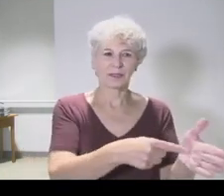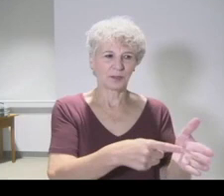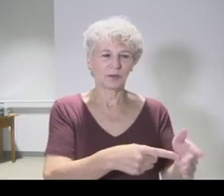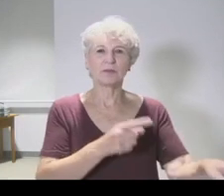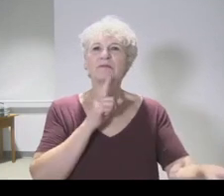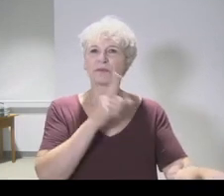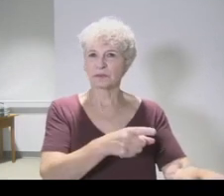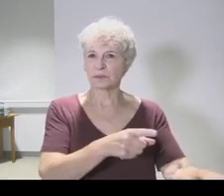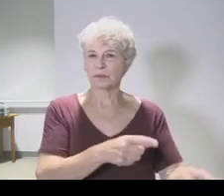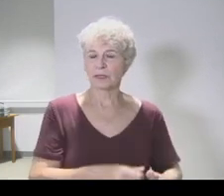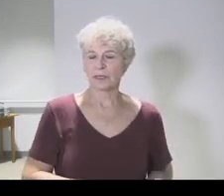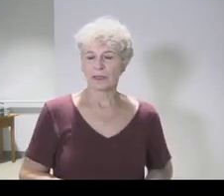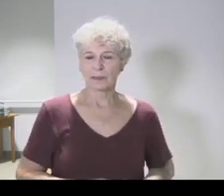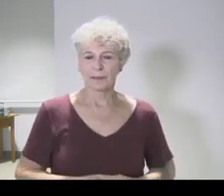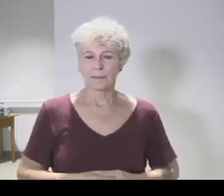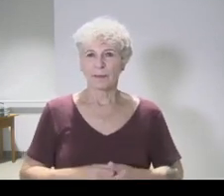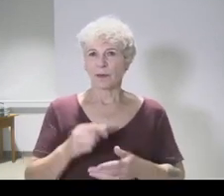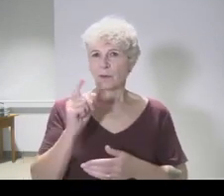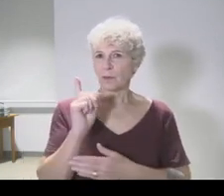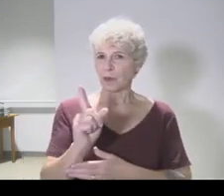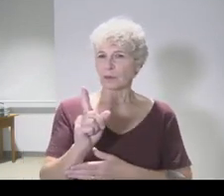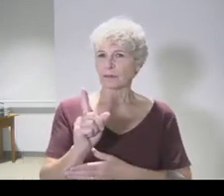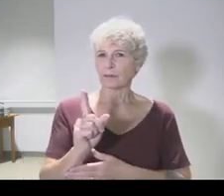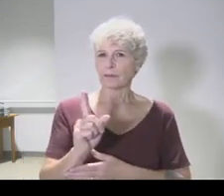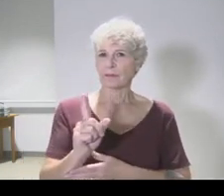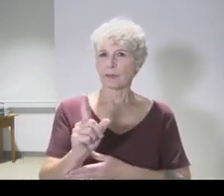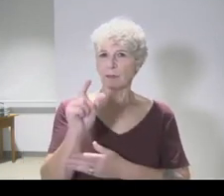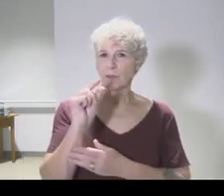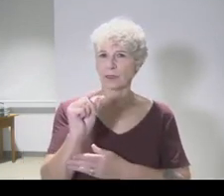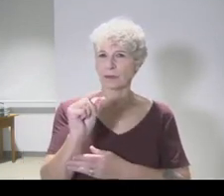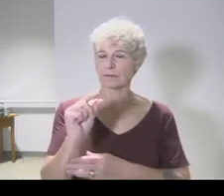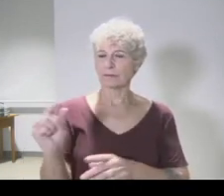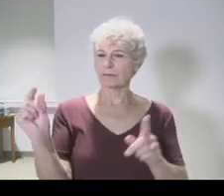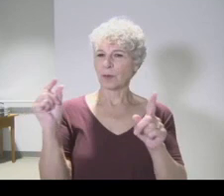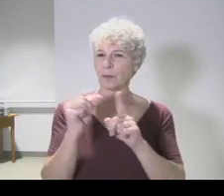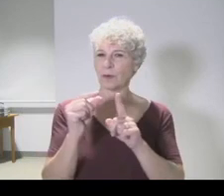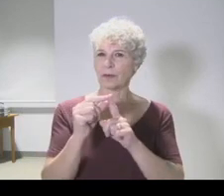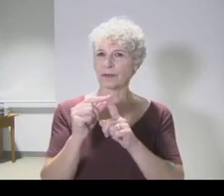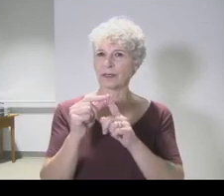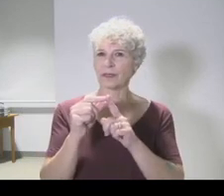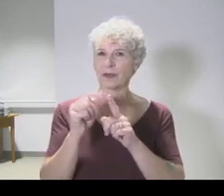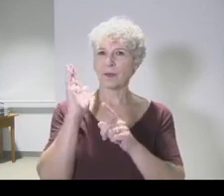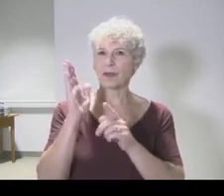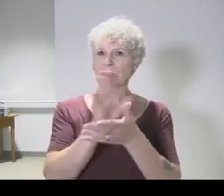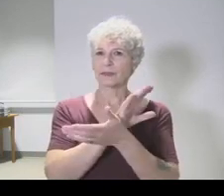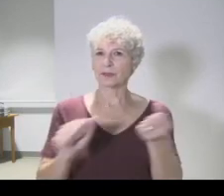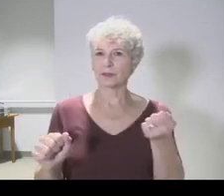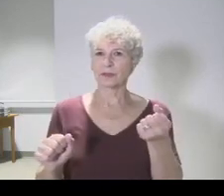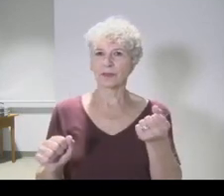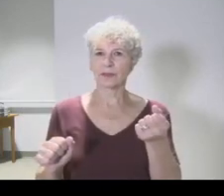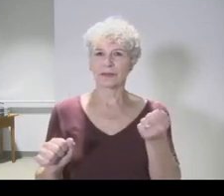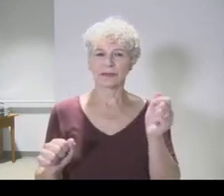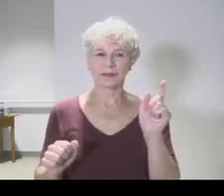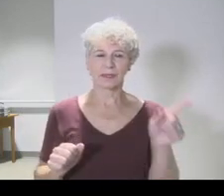sure. One little word shall fell him." Do you ever wonder